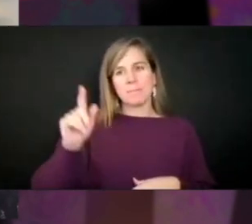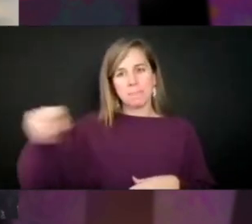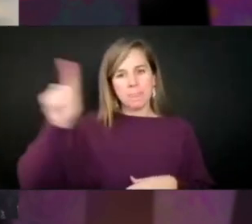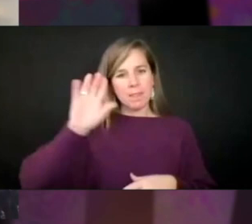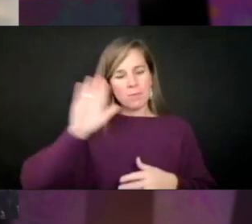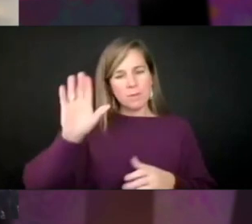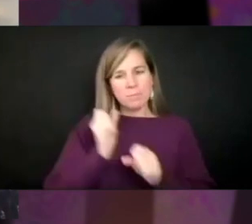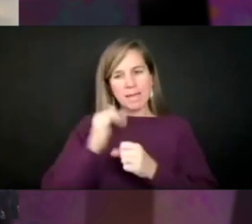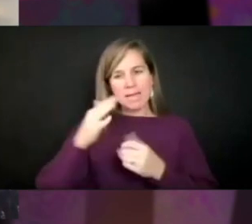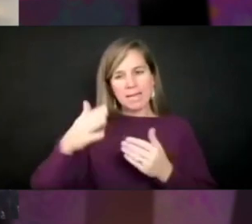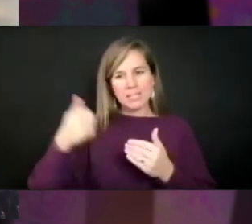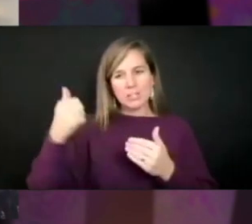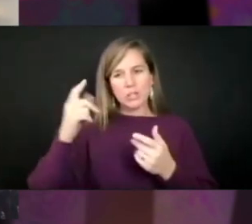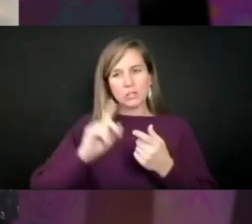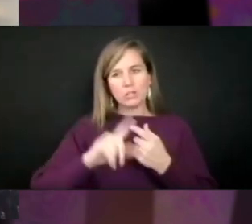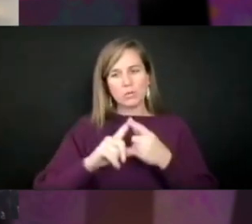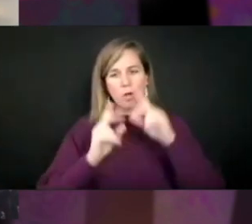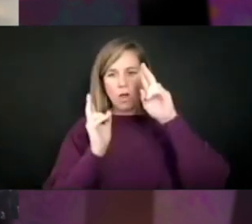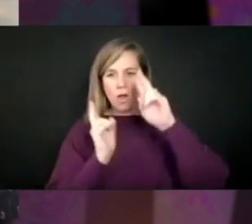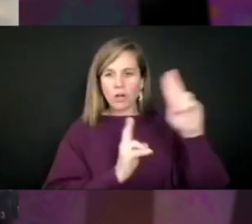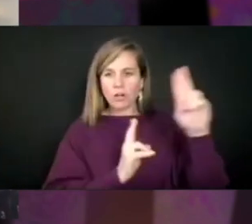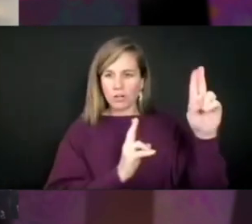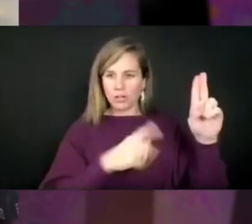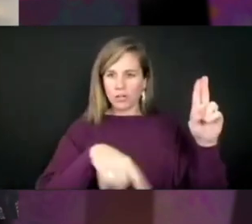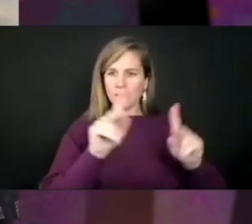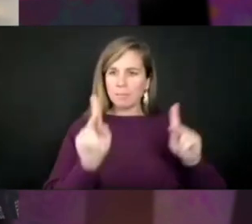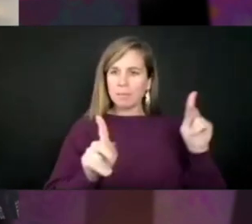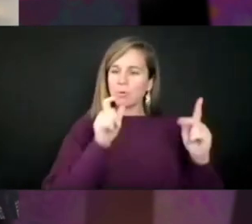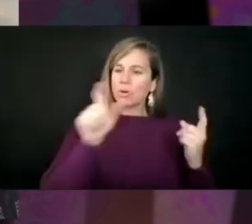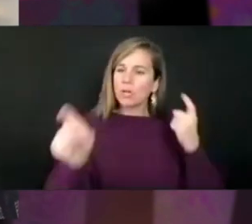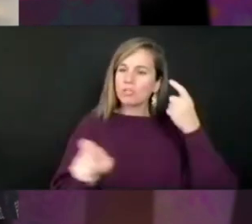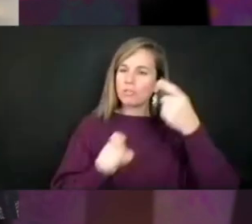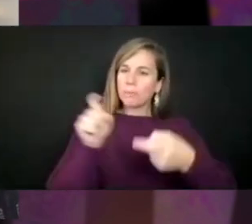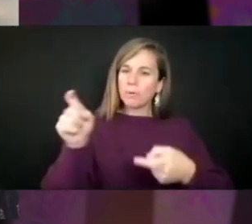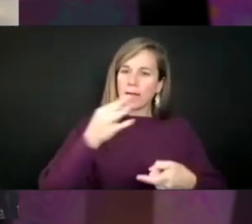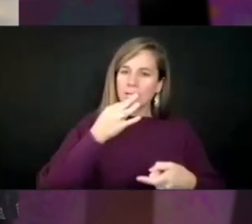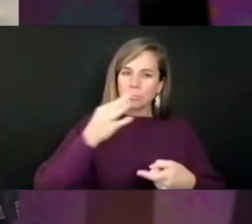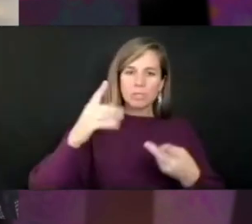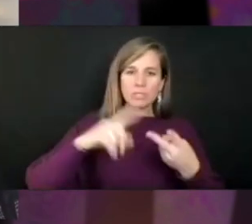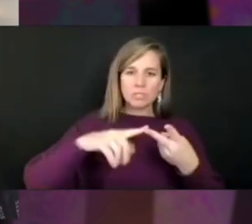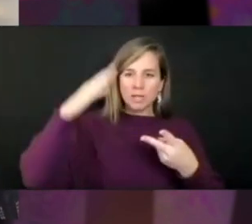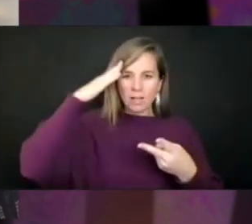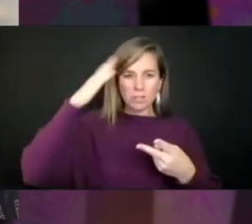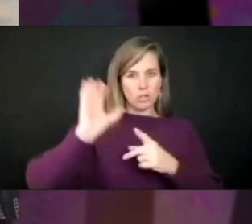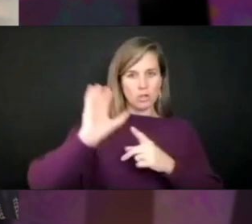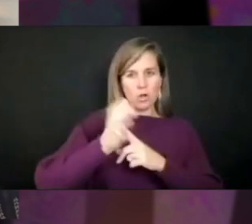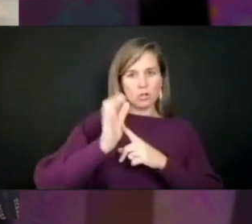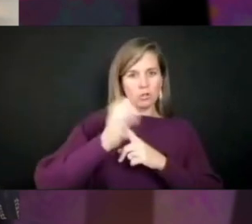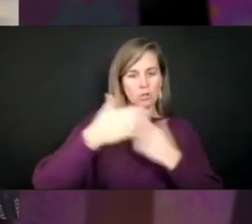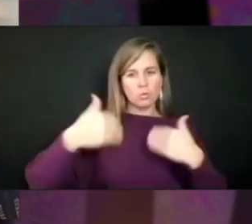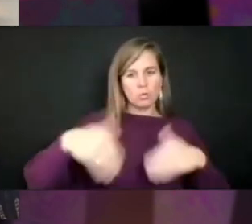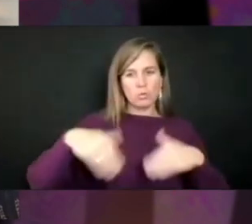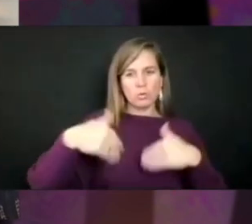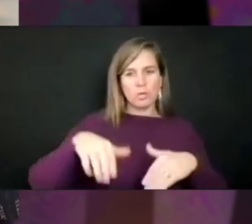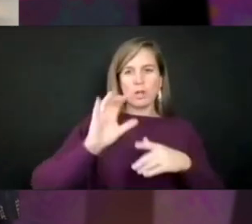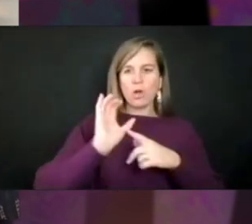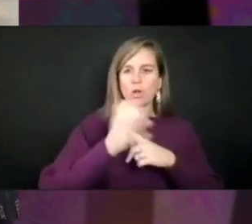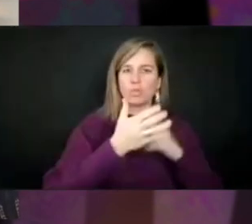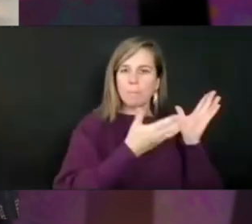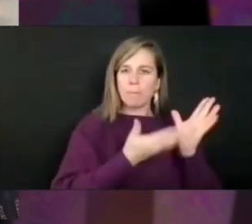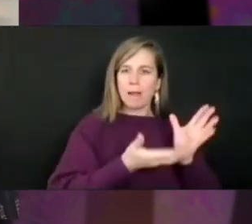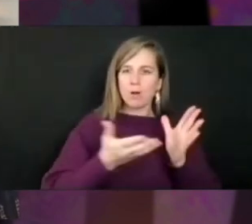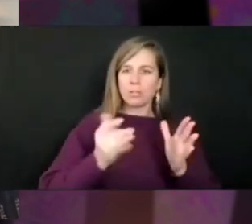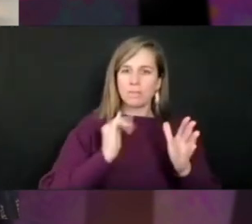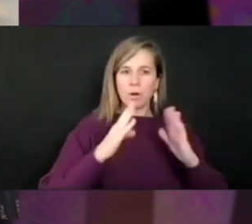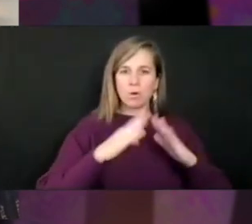the folks contributing their expertise and their knowledge, the culture bearers of our communities, you actually, like, I used to